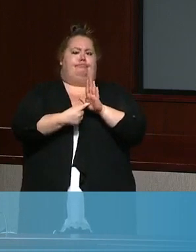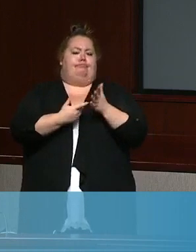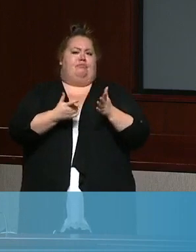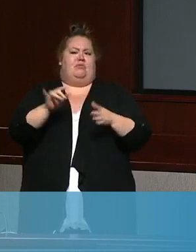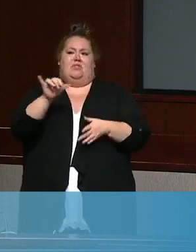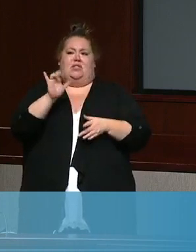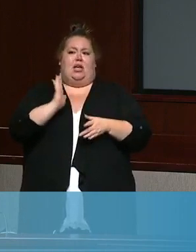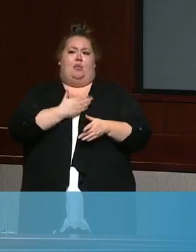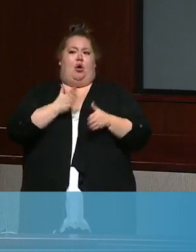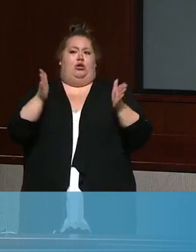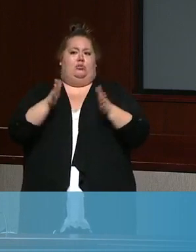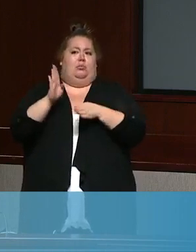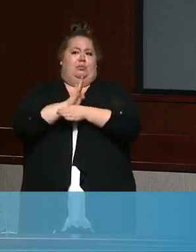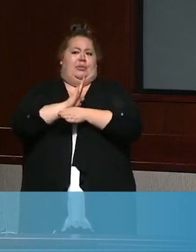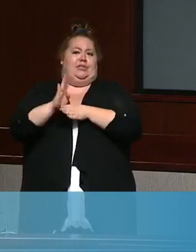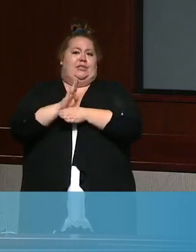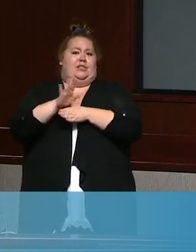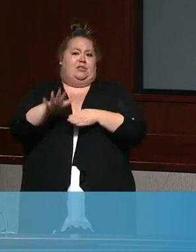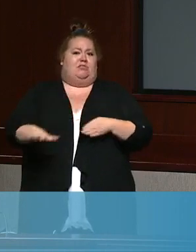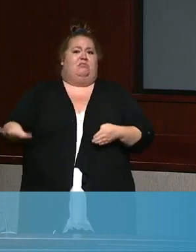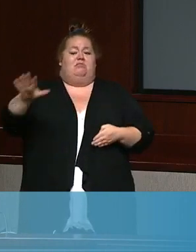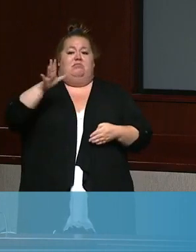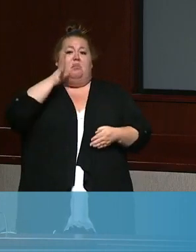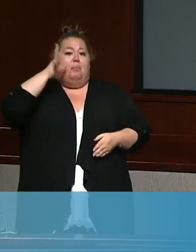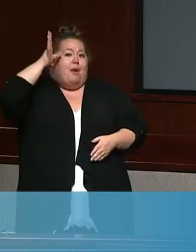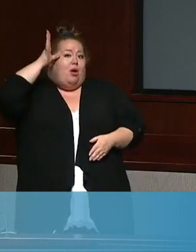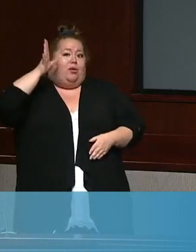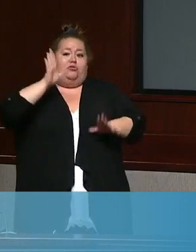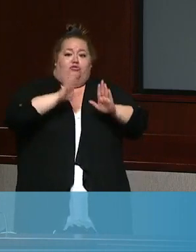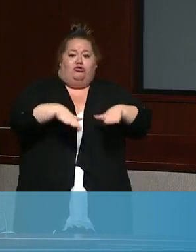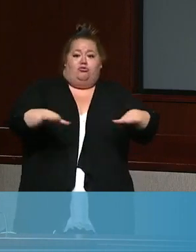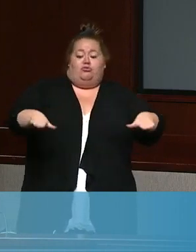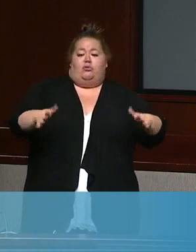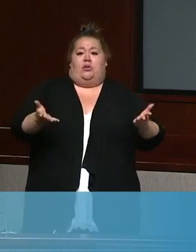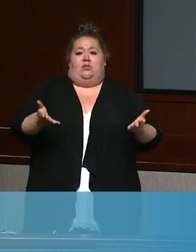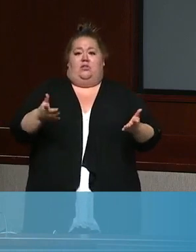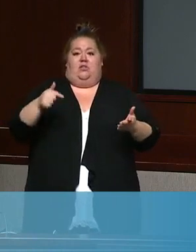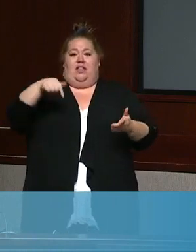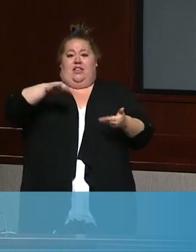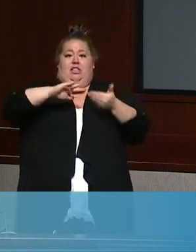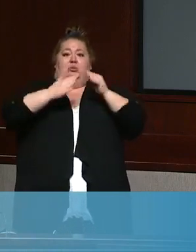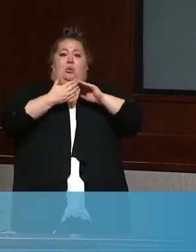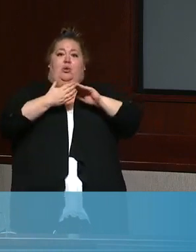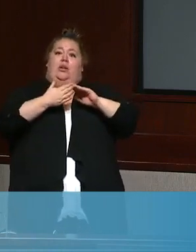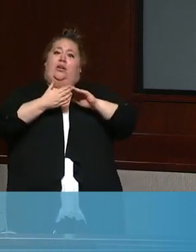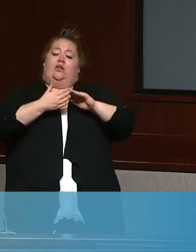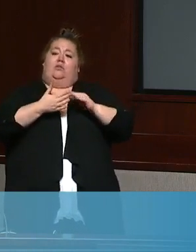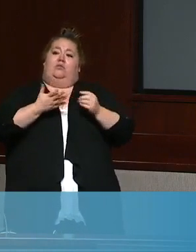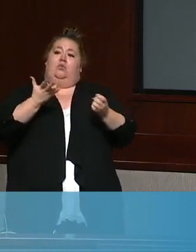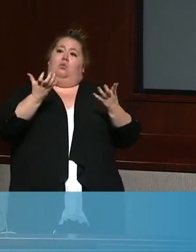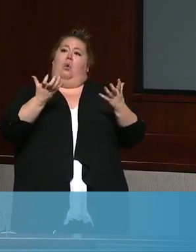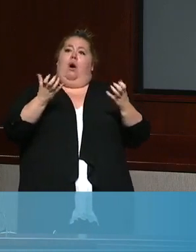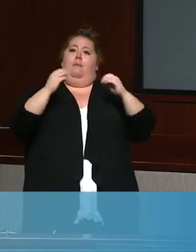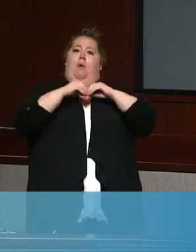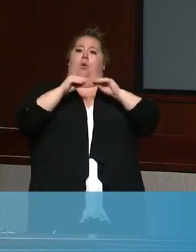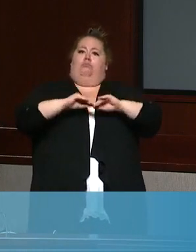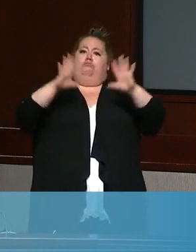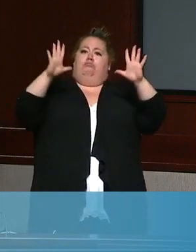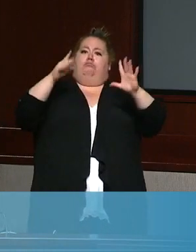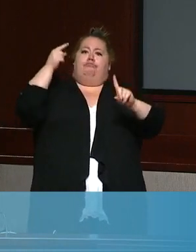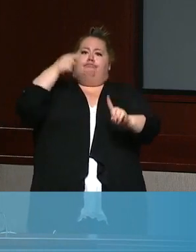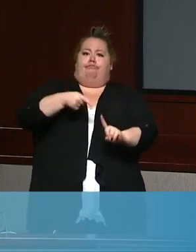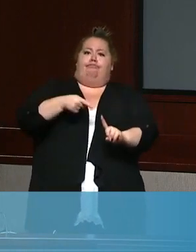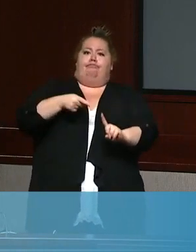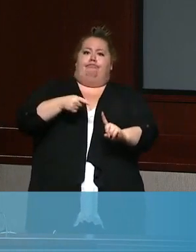business community feels, and parents and kids in this community that need to have clarity of direction and some certainty